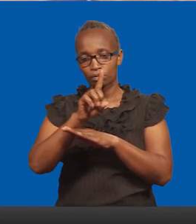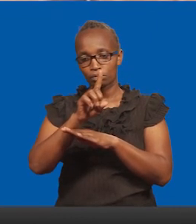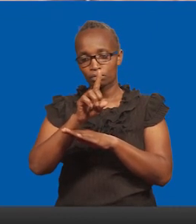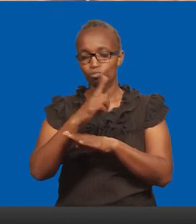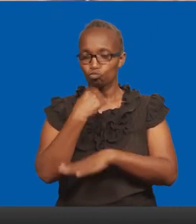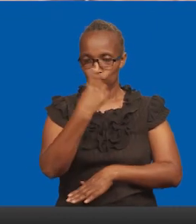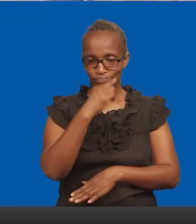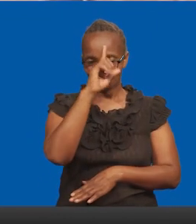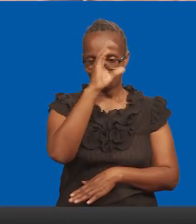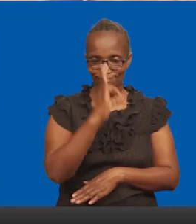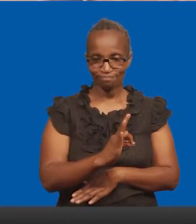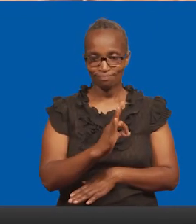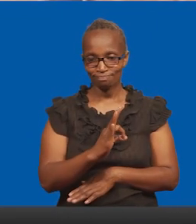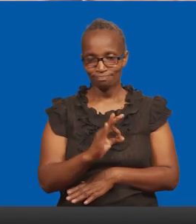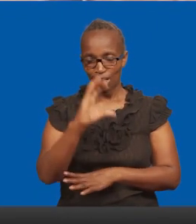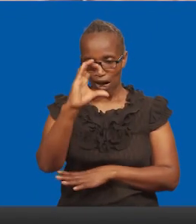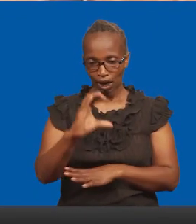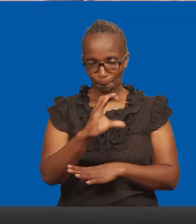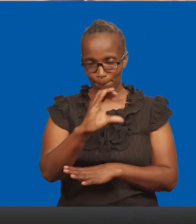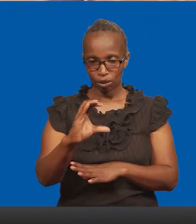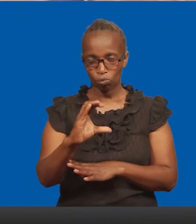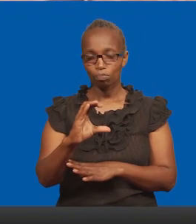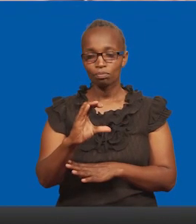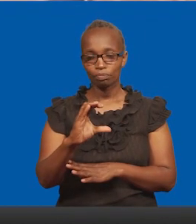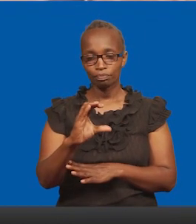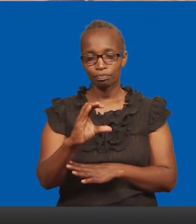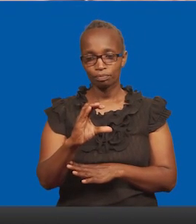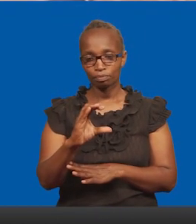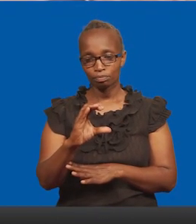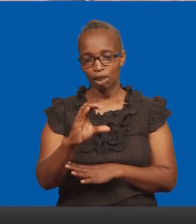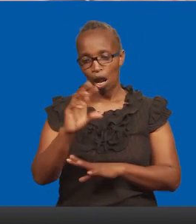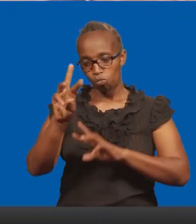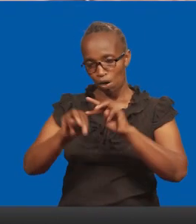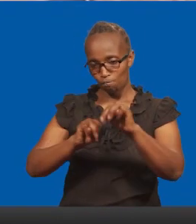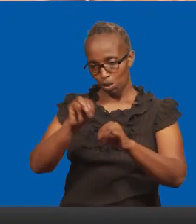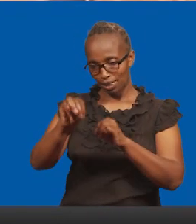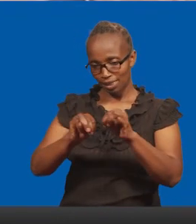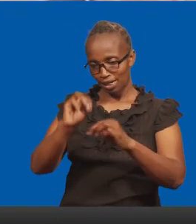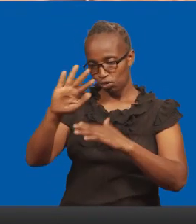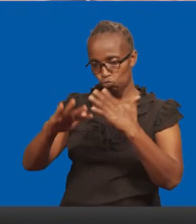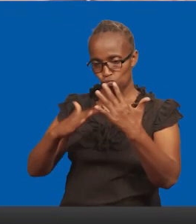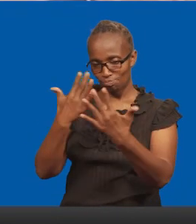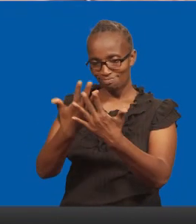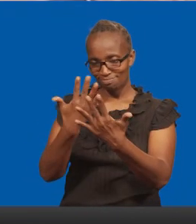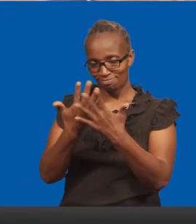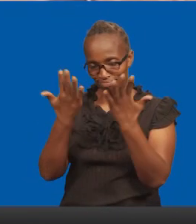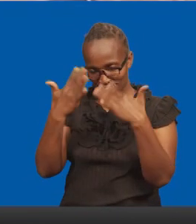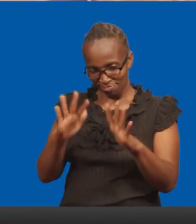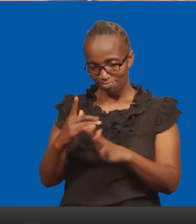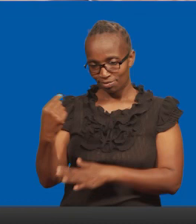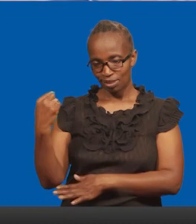a serious criminal who is very notorious, and we managed to arrest him